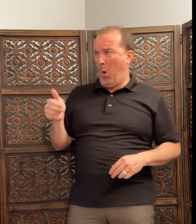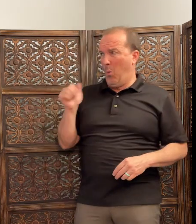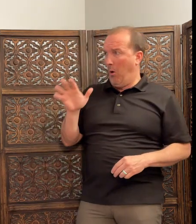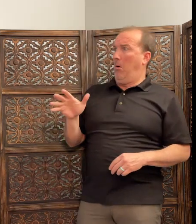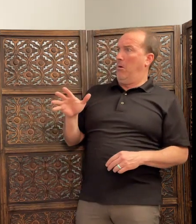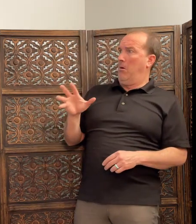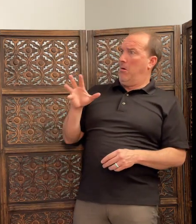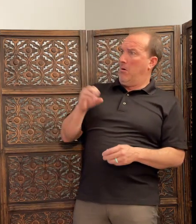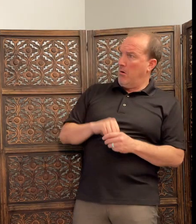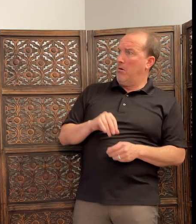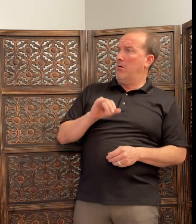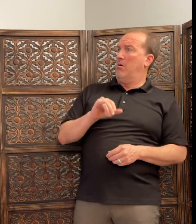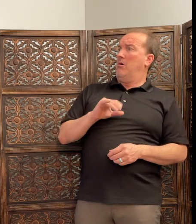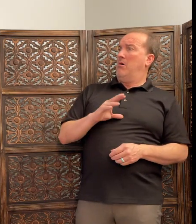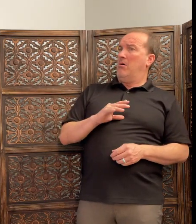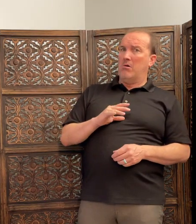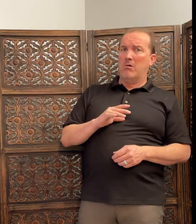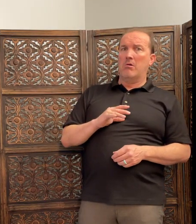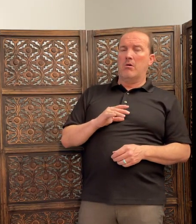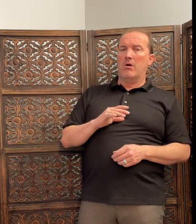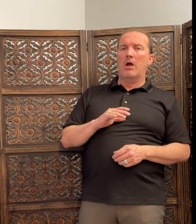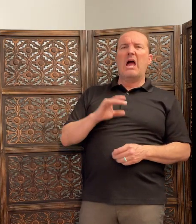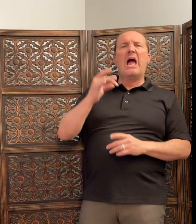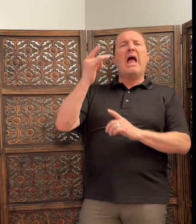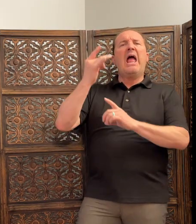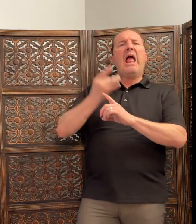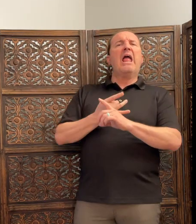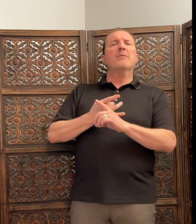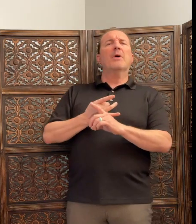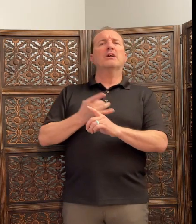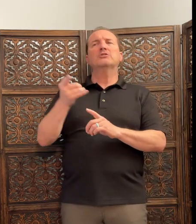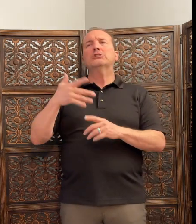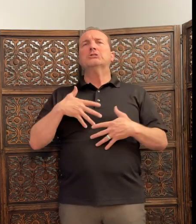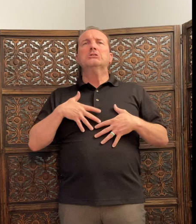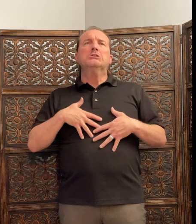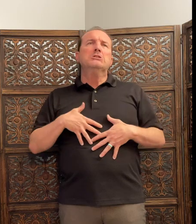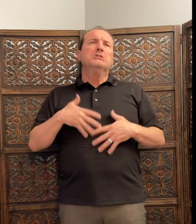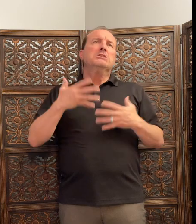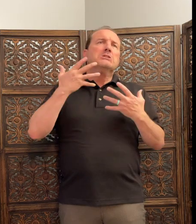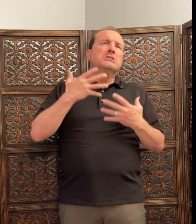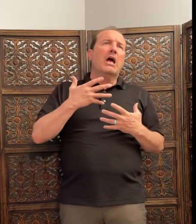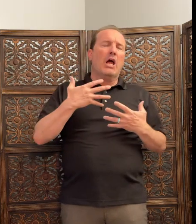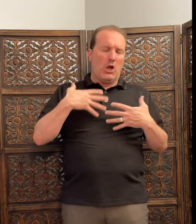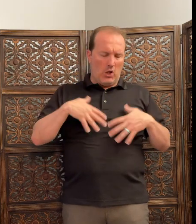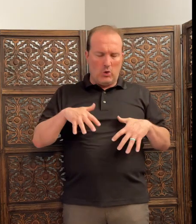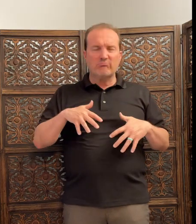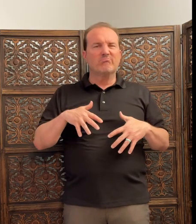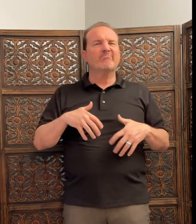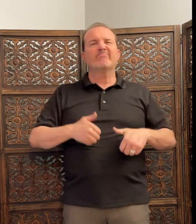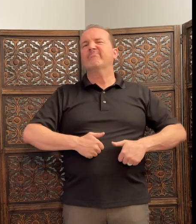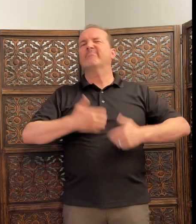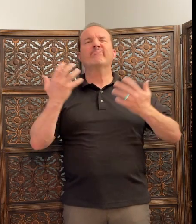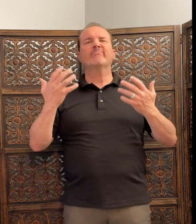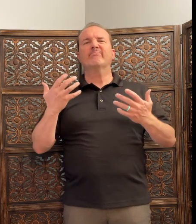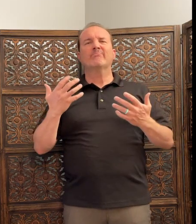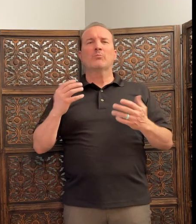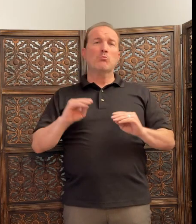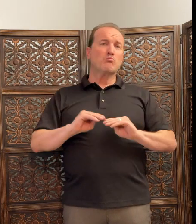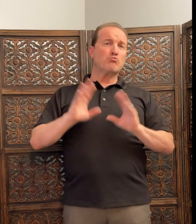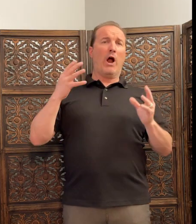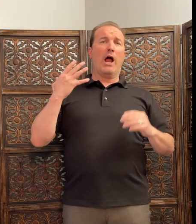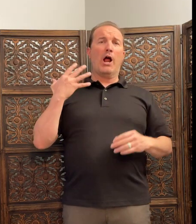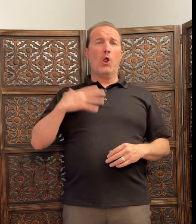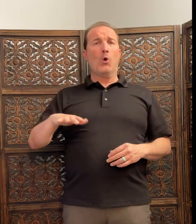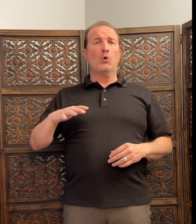to the community. After 8 months, Janie sheds her mourning clothes and starts wearing bright colors. Tea Cake's